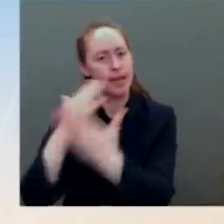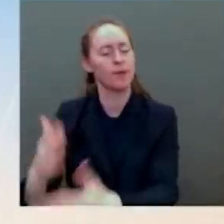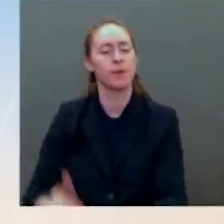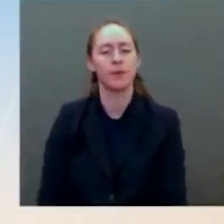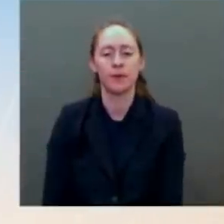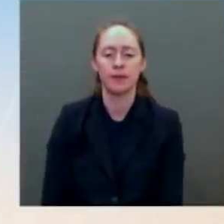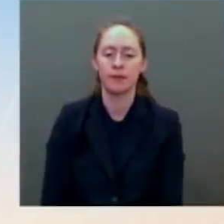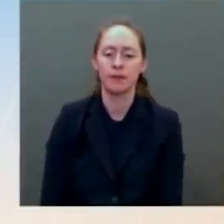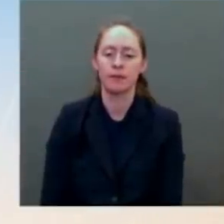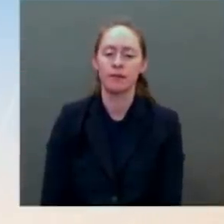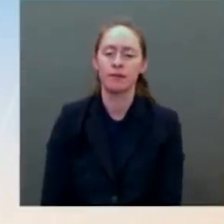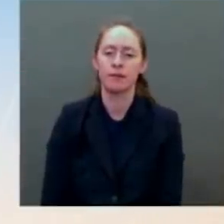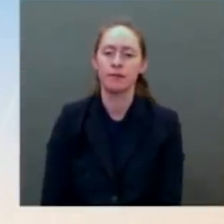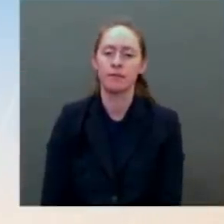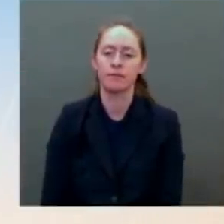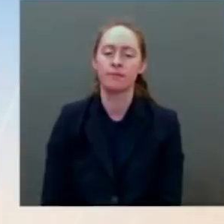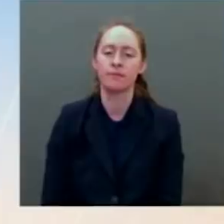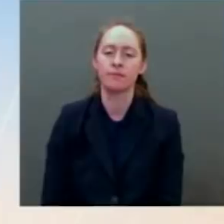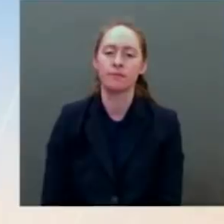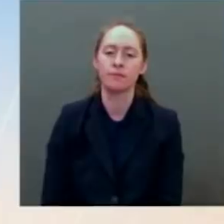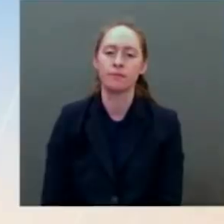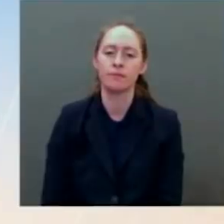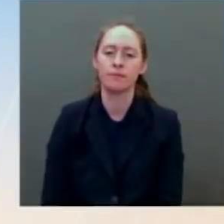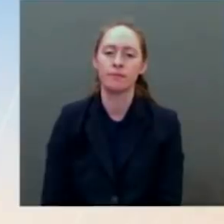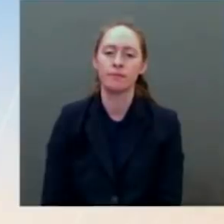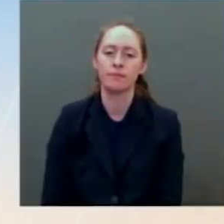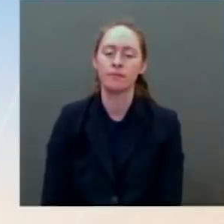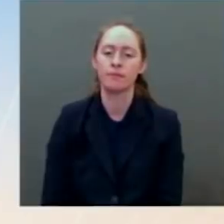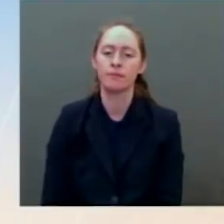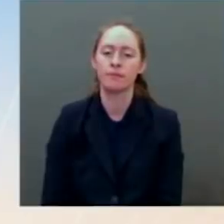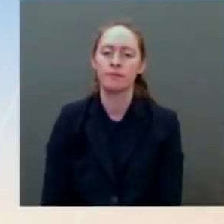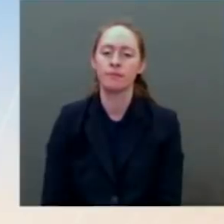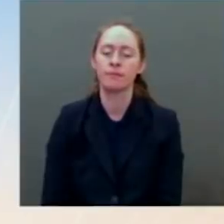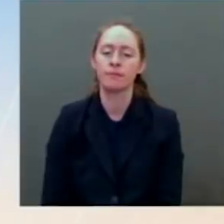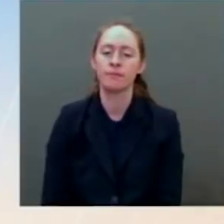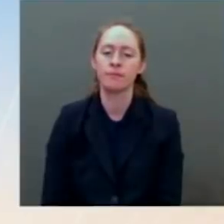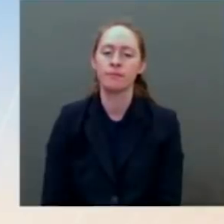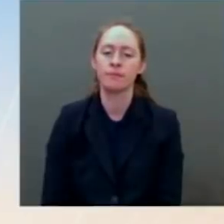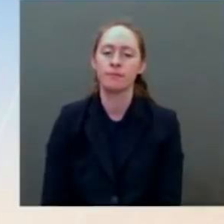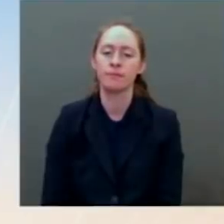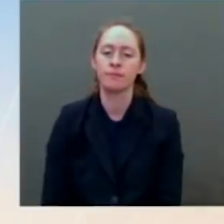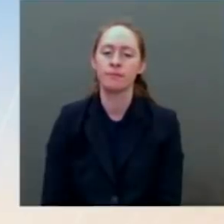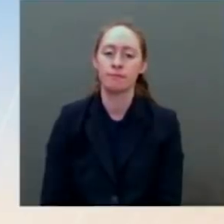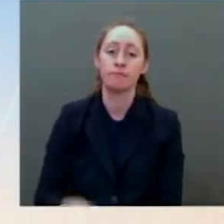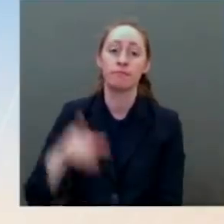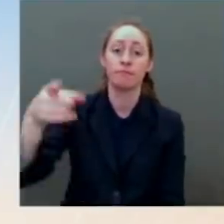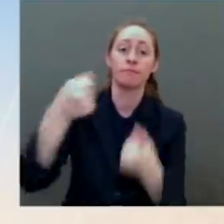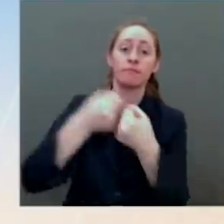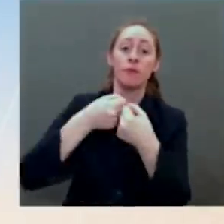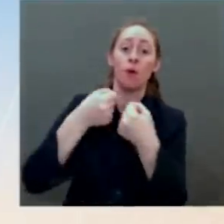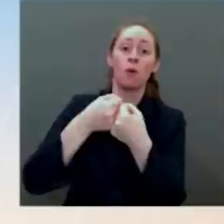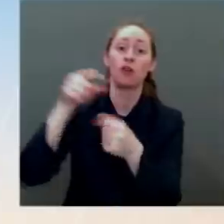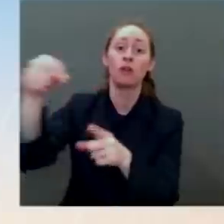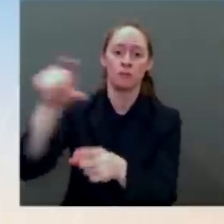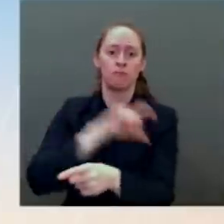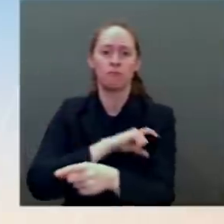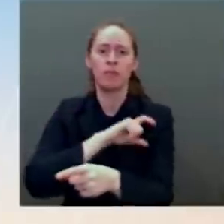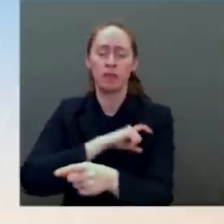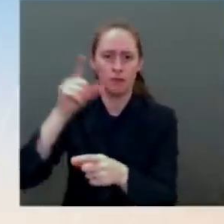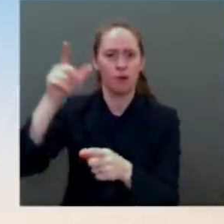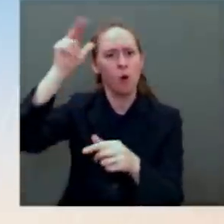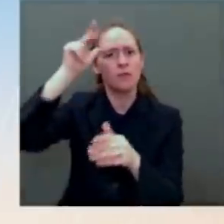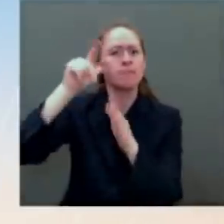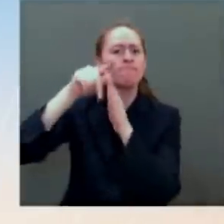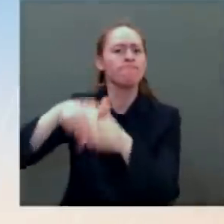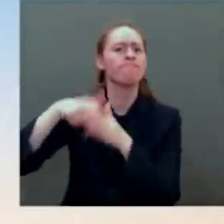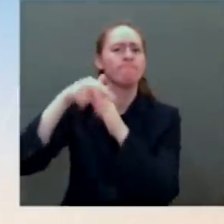Patrol officers the president accused of whipping migrants have been notified they will not face criminal charges. So when is